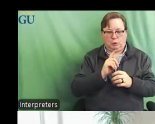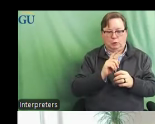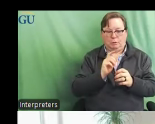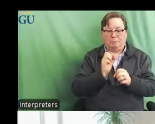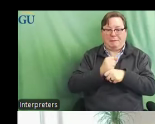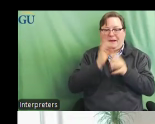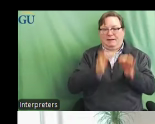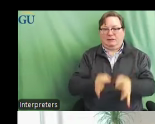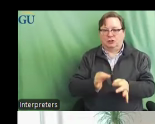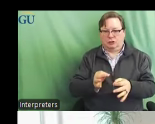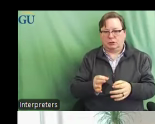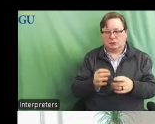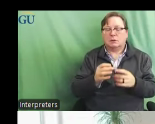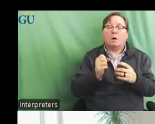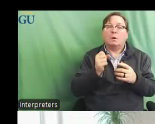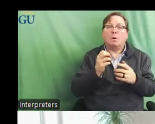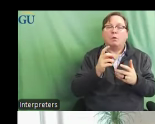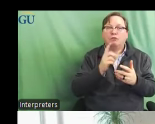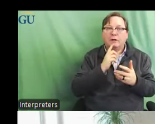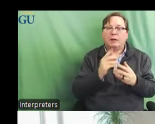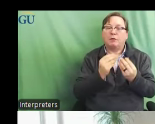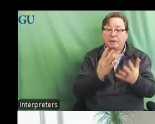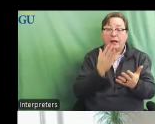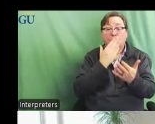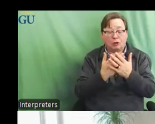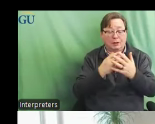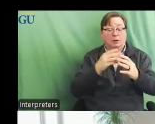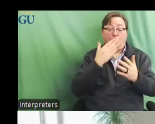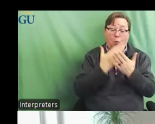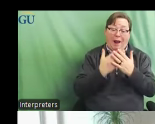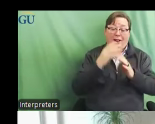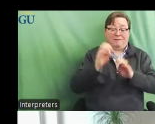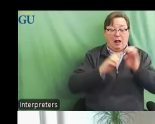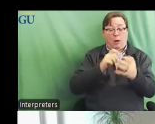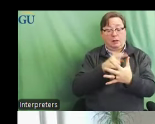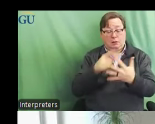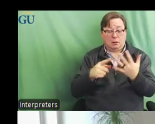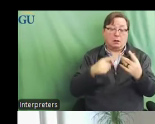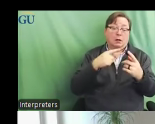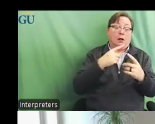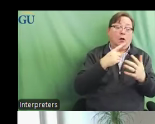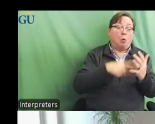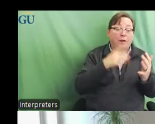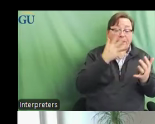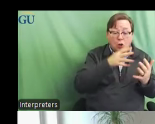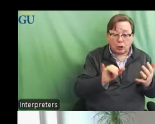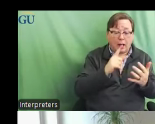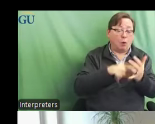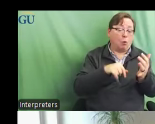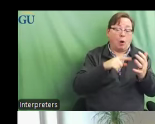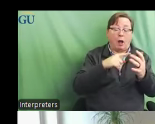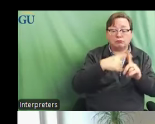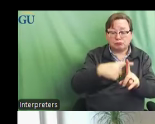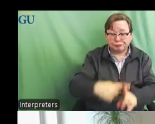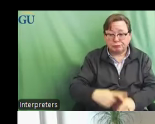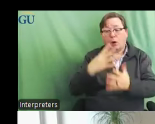still providing a really evaluative, what does this mean? What does it look like? What are the pros? What are the cons? Versus just a listing